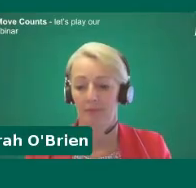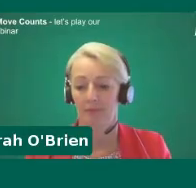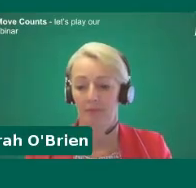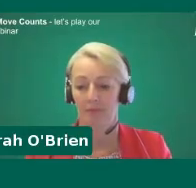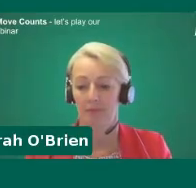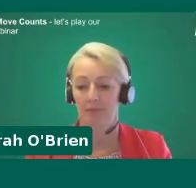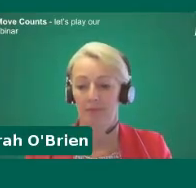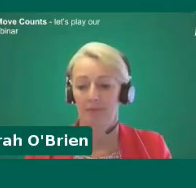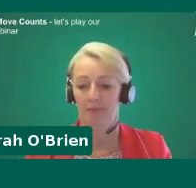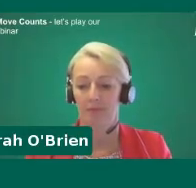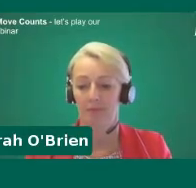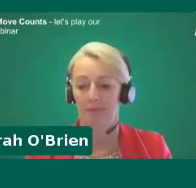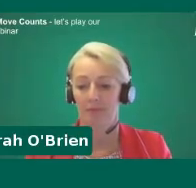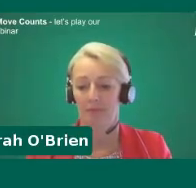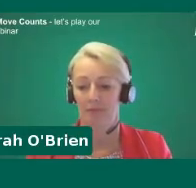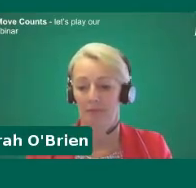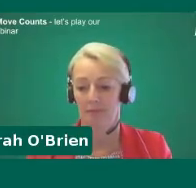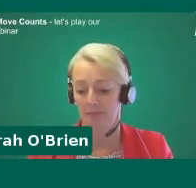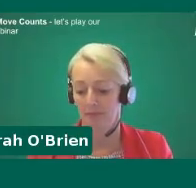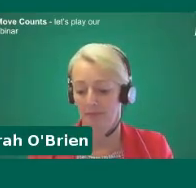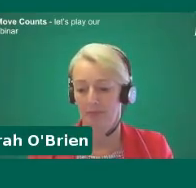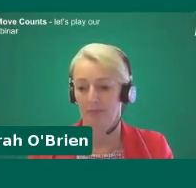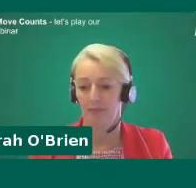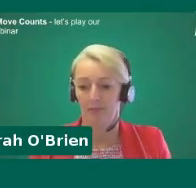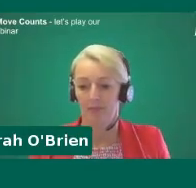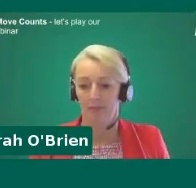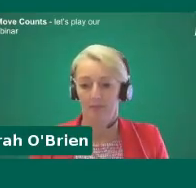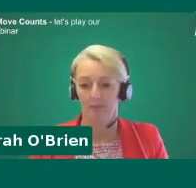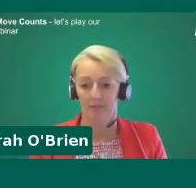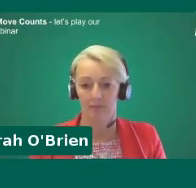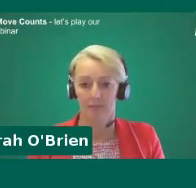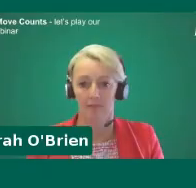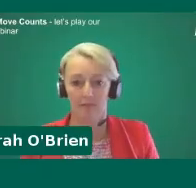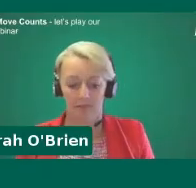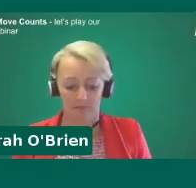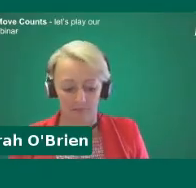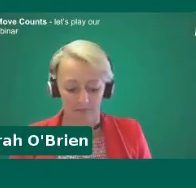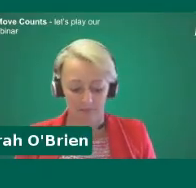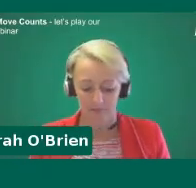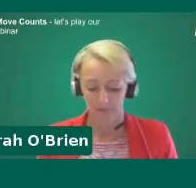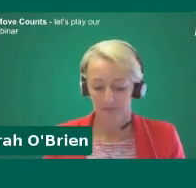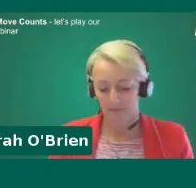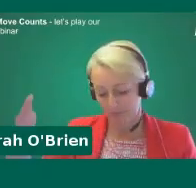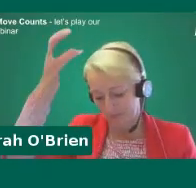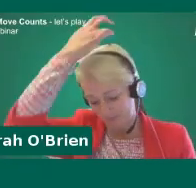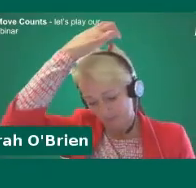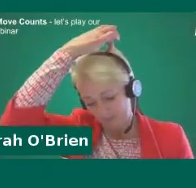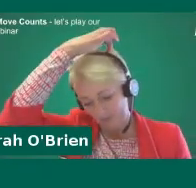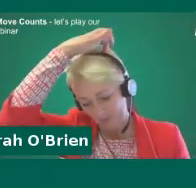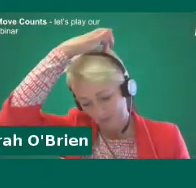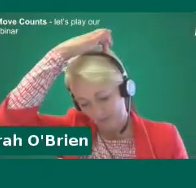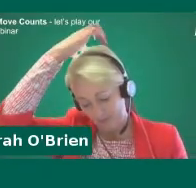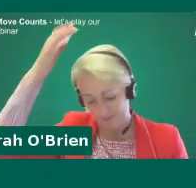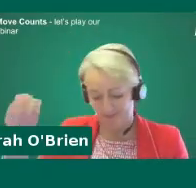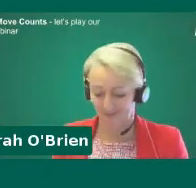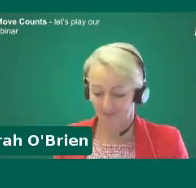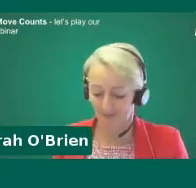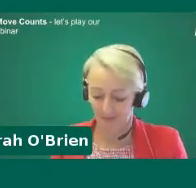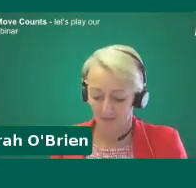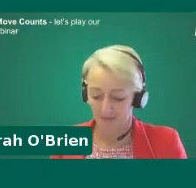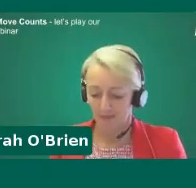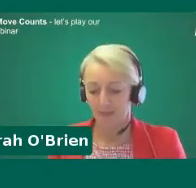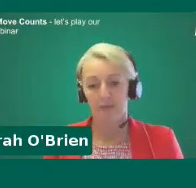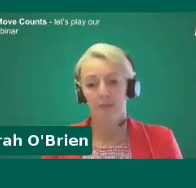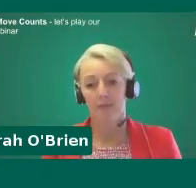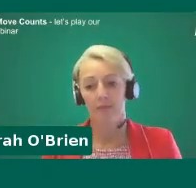of stakeholders. These will build on the progress made to date and further increase population levels of